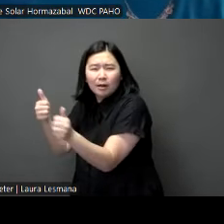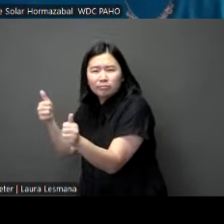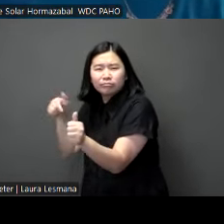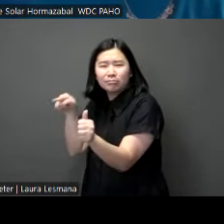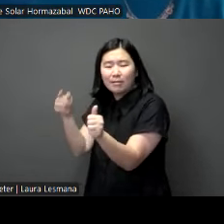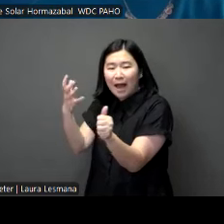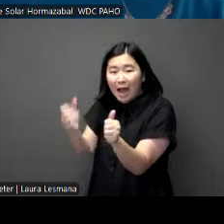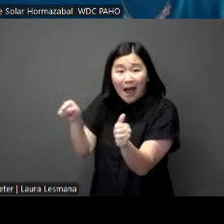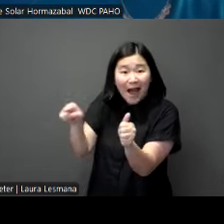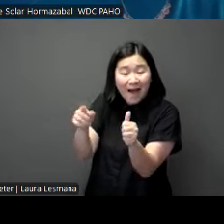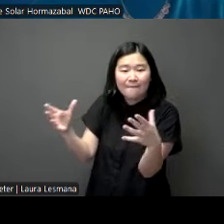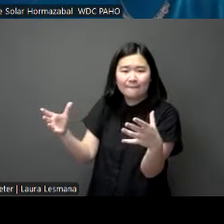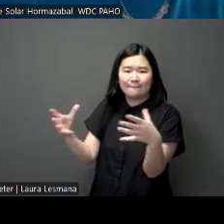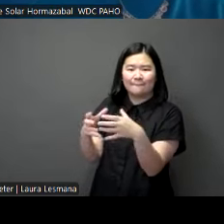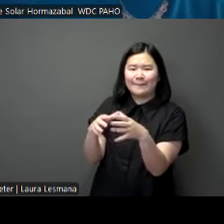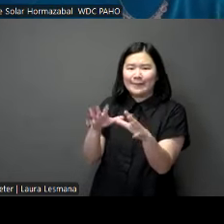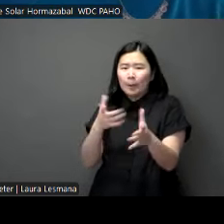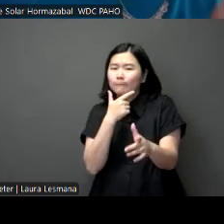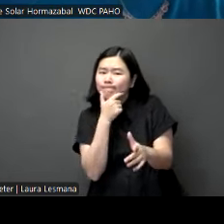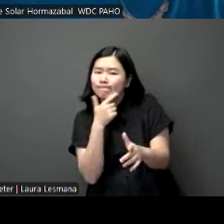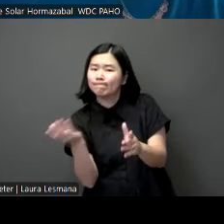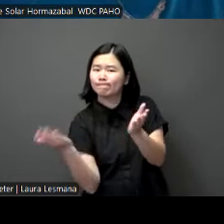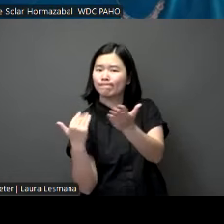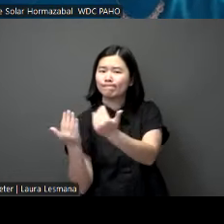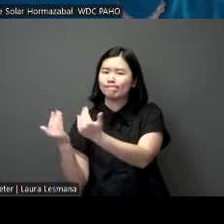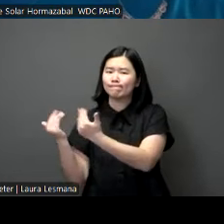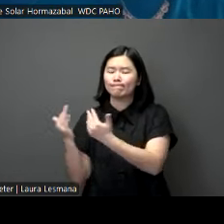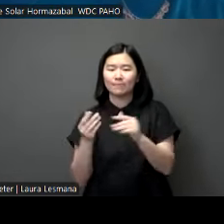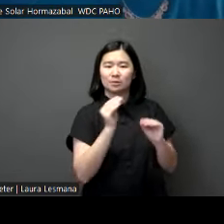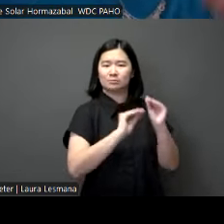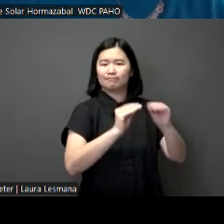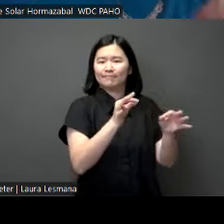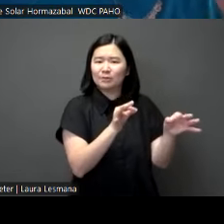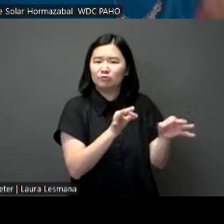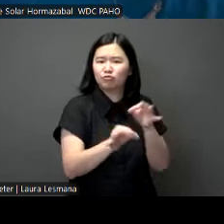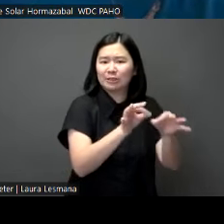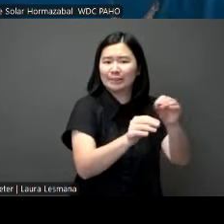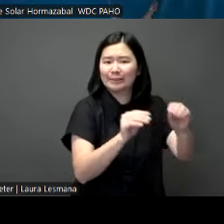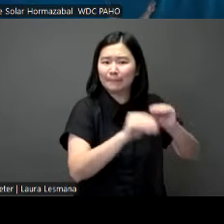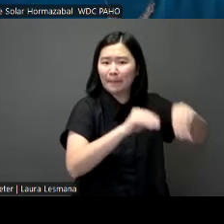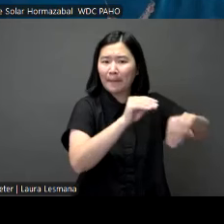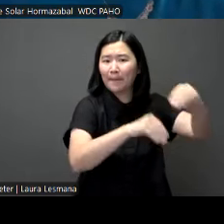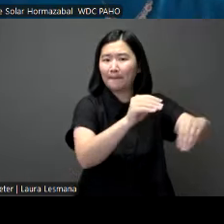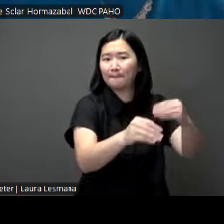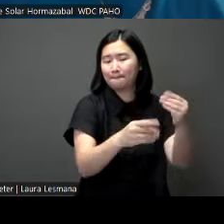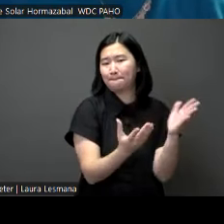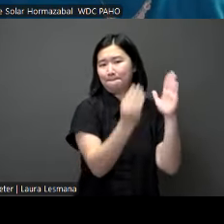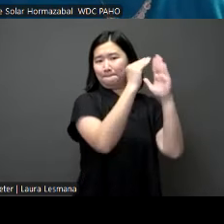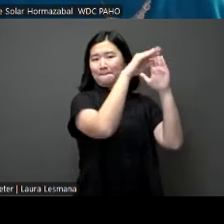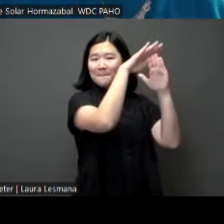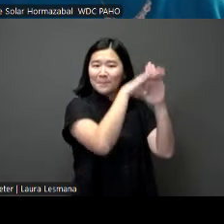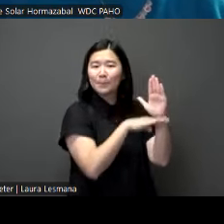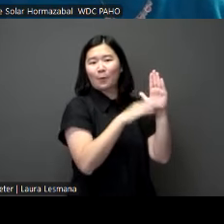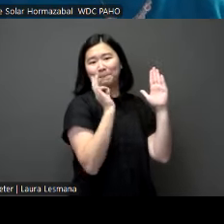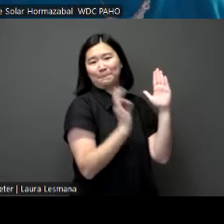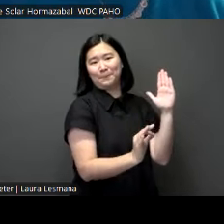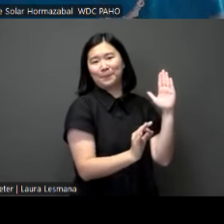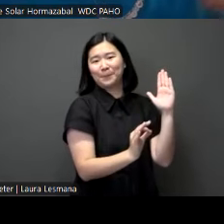to identify why are these inequities generated. There are more specific issues